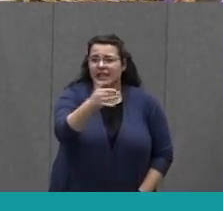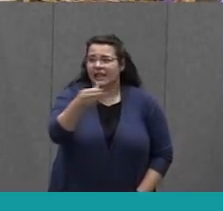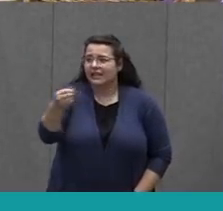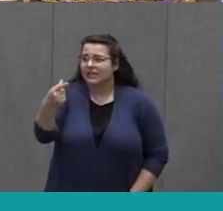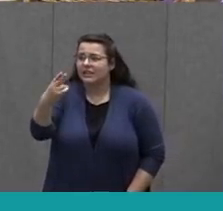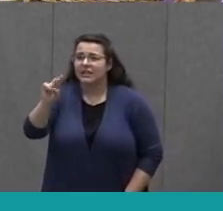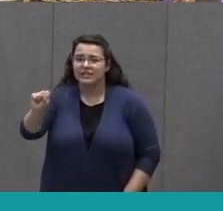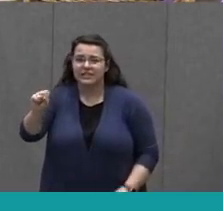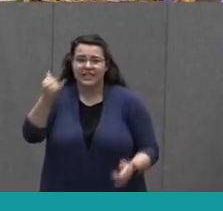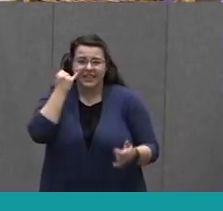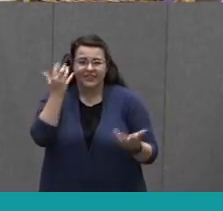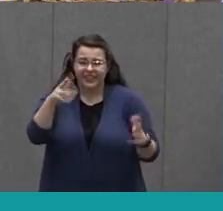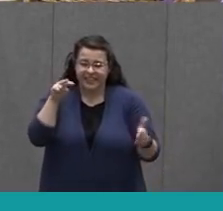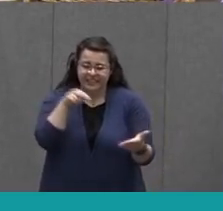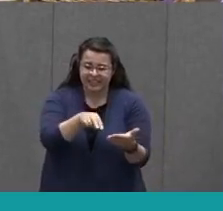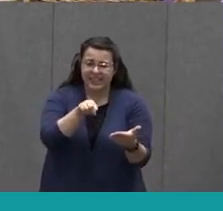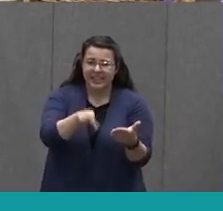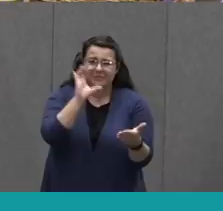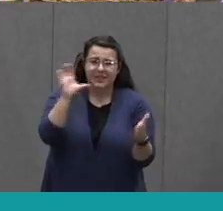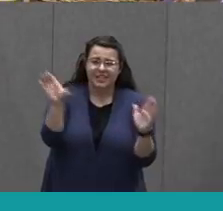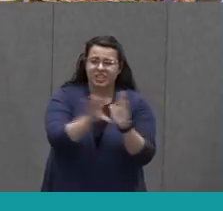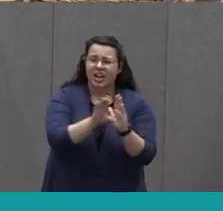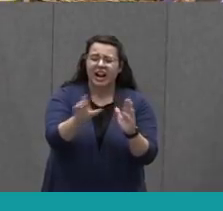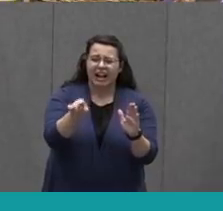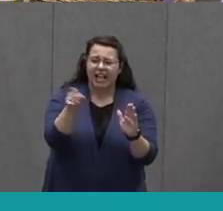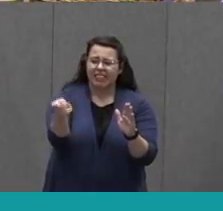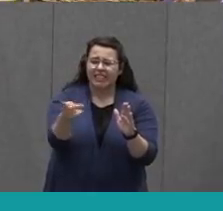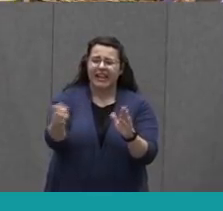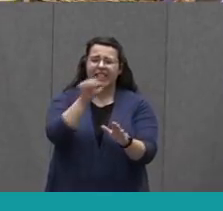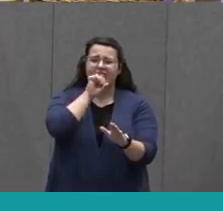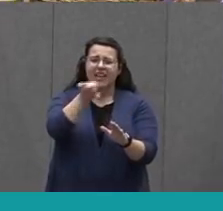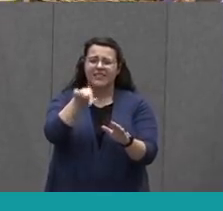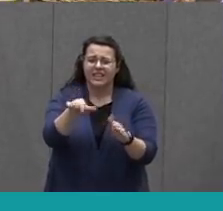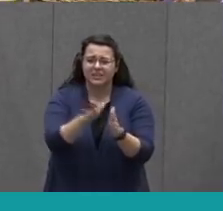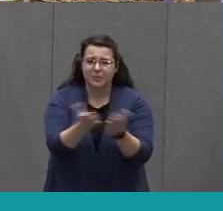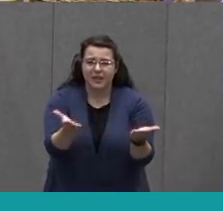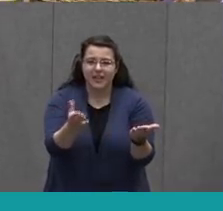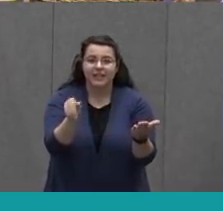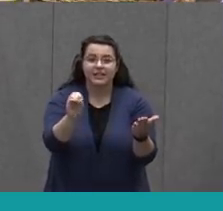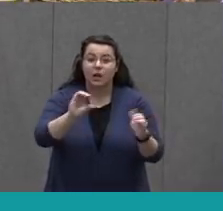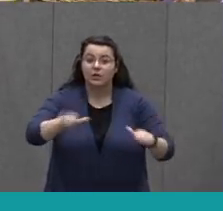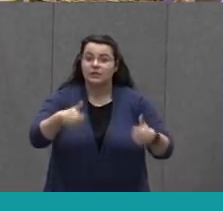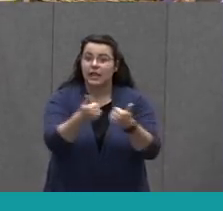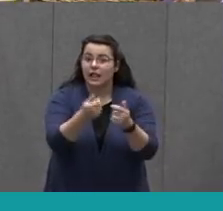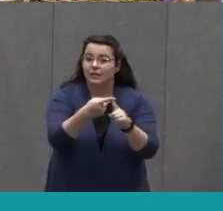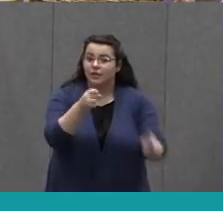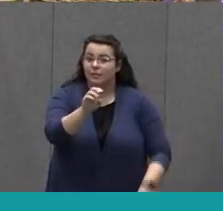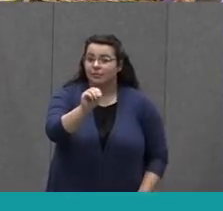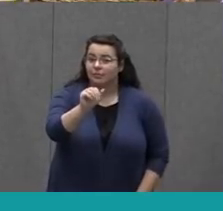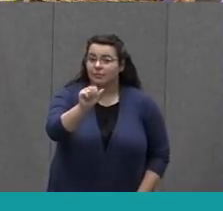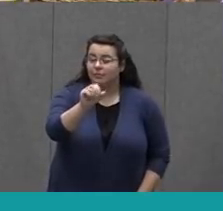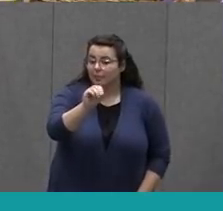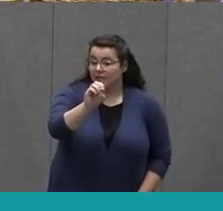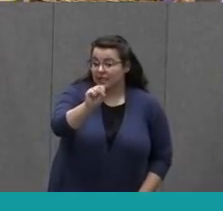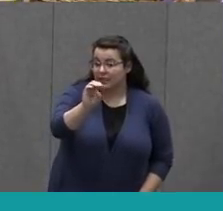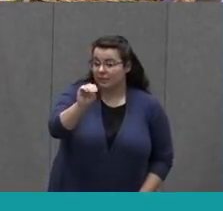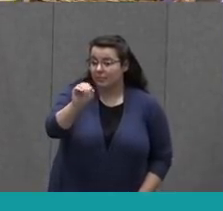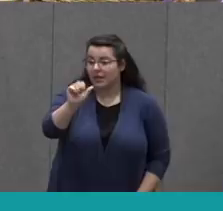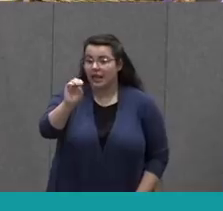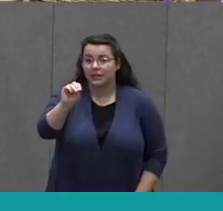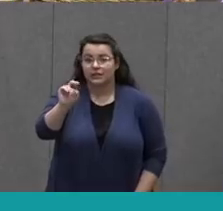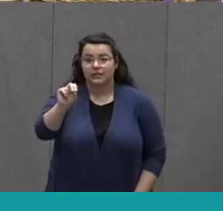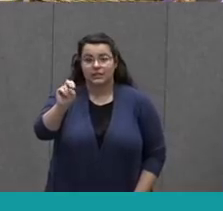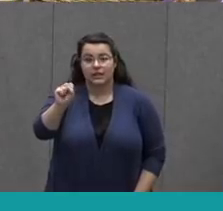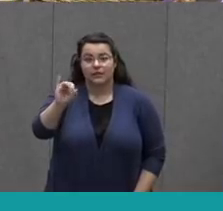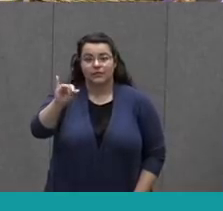picture, Harley and Gus are loving this book. So in challenge from Ms. Mansfield, it's real important that you find time